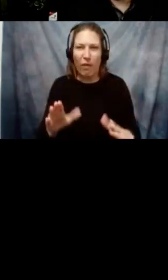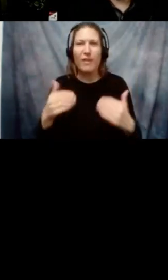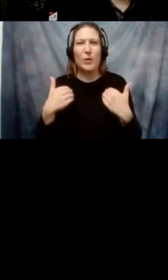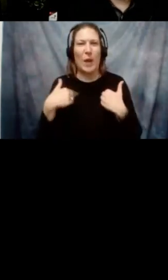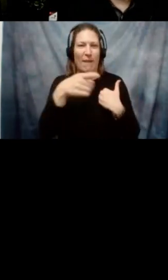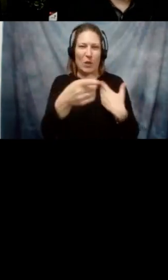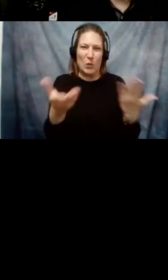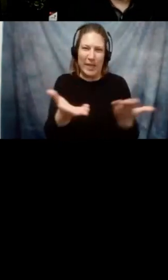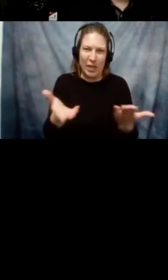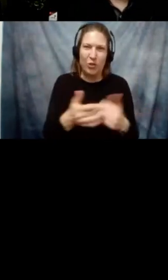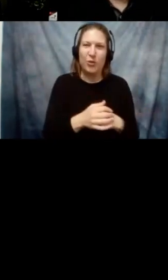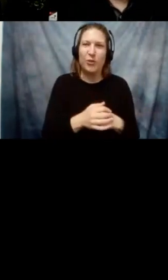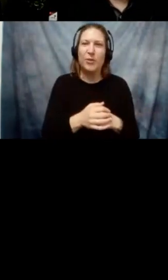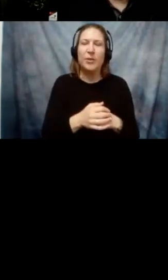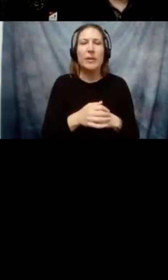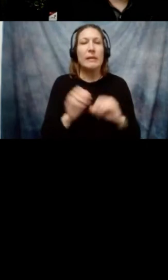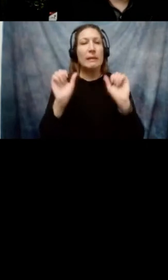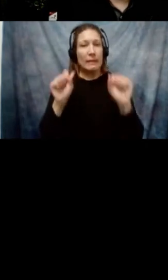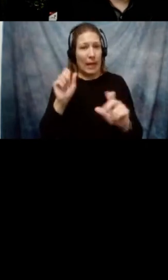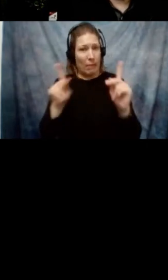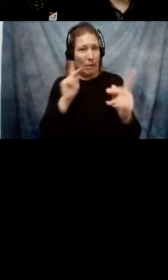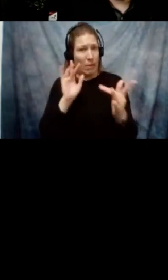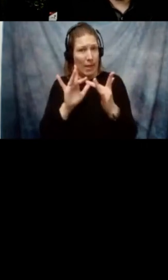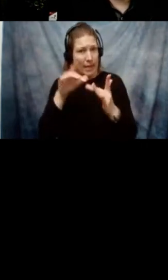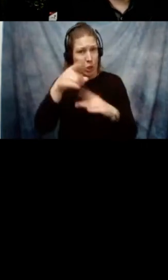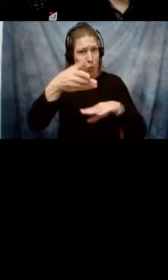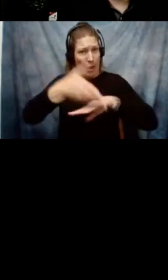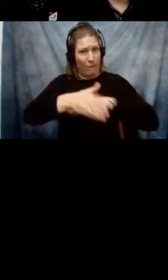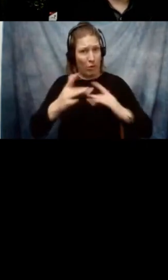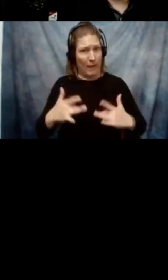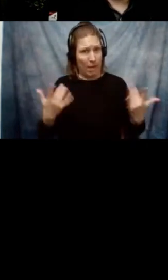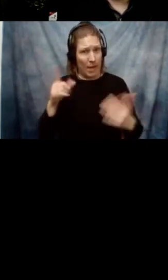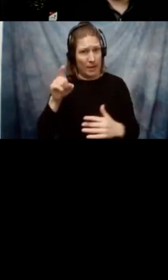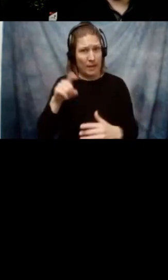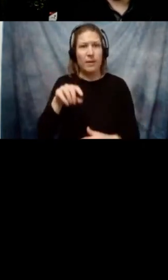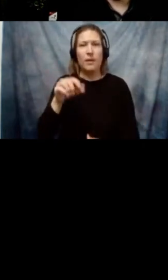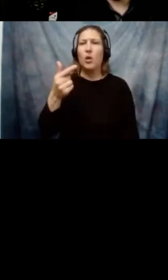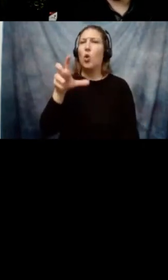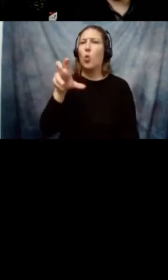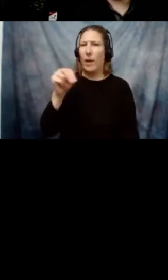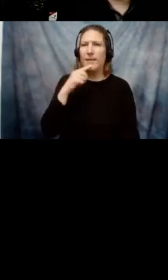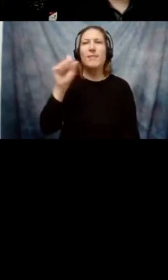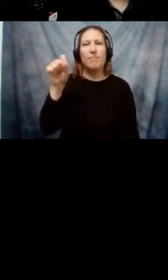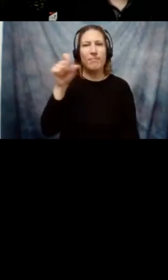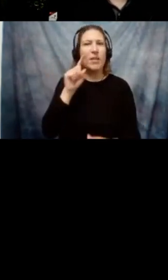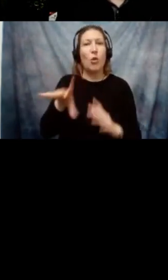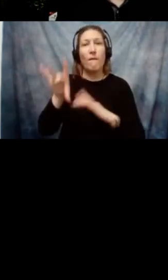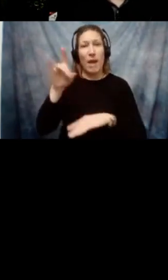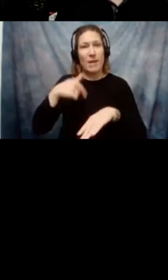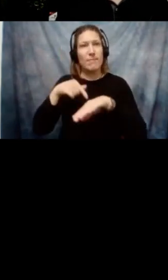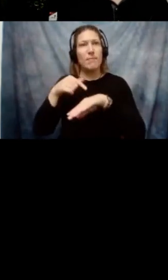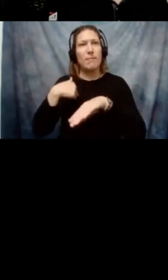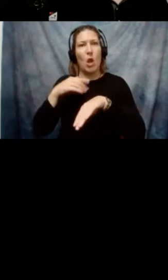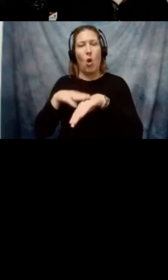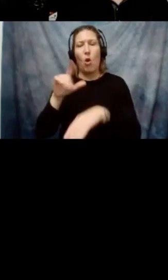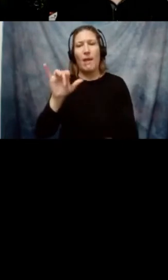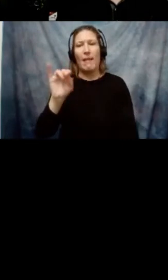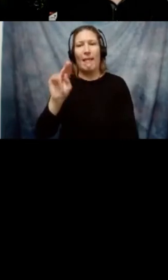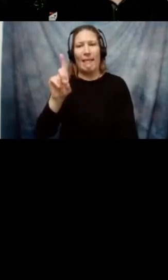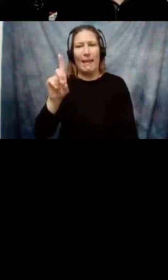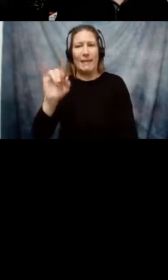Gwen, thanks again for this second session. I really appreciate your contribution to today's events. It's been wonderful having